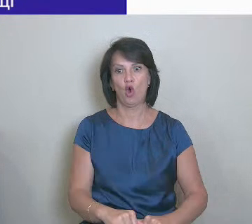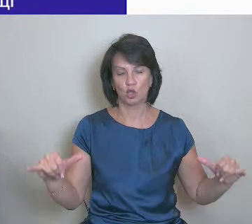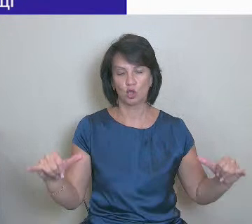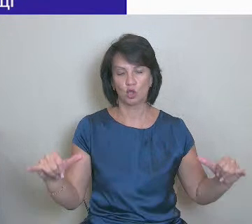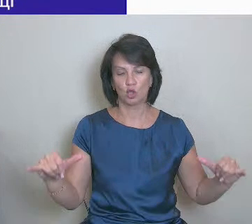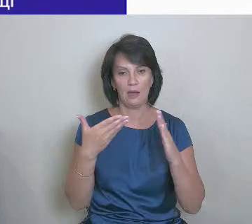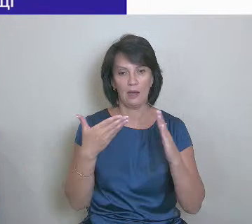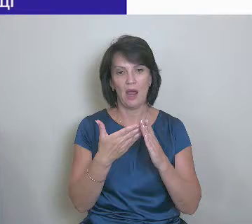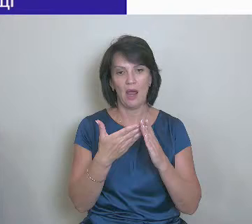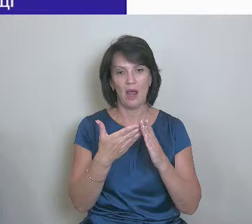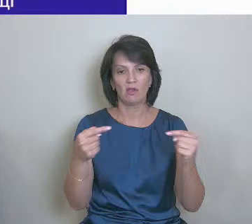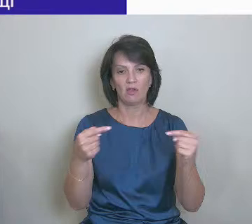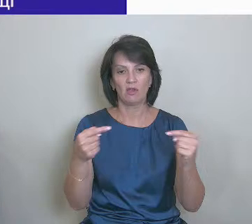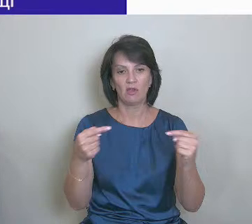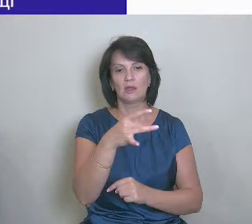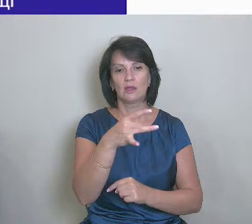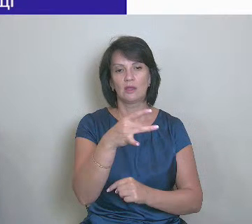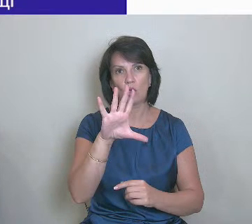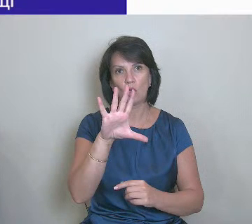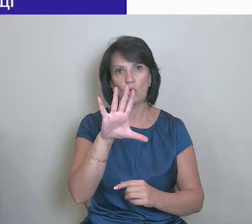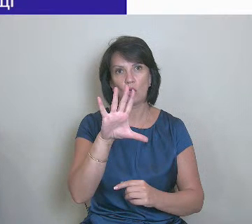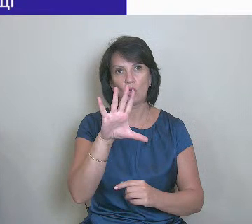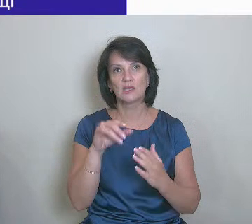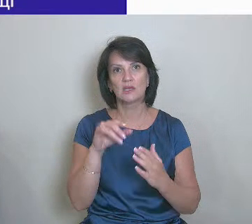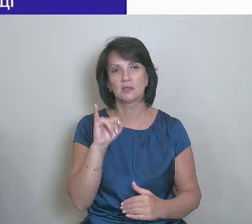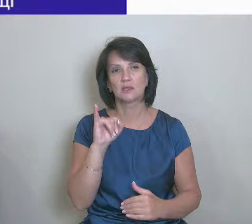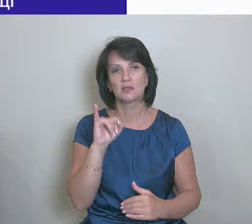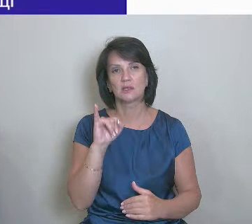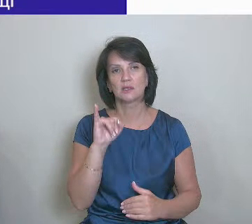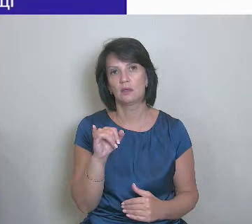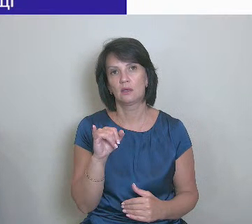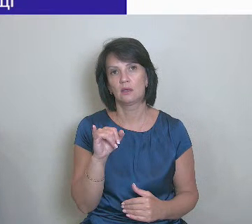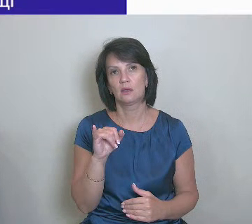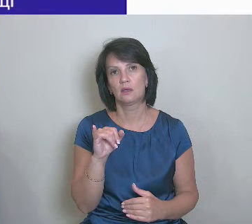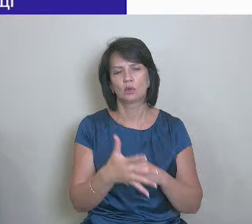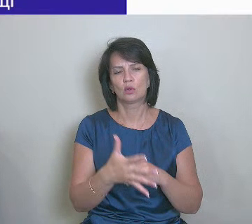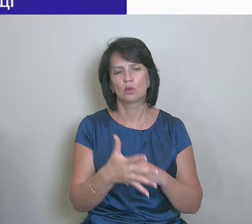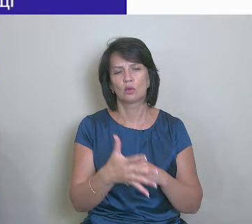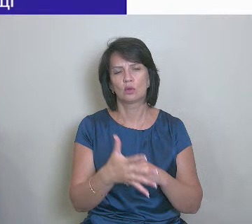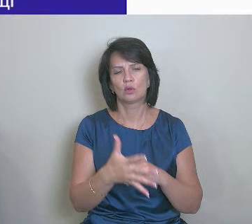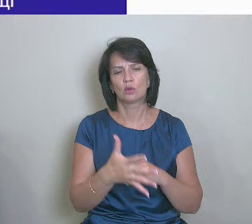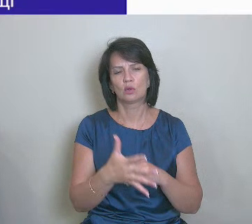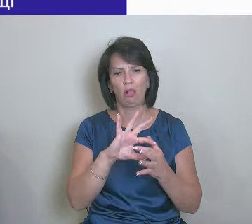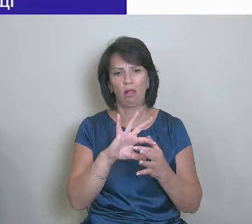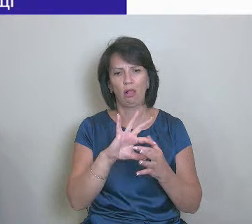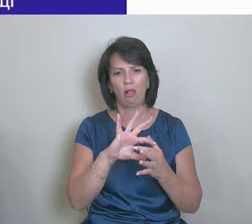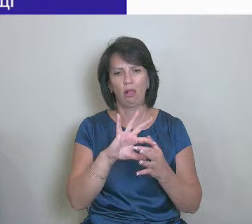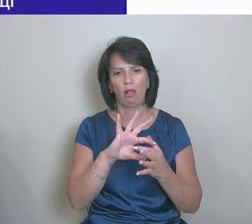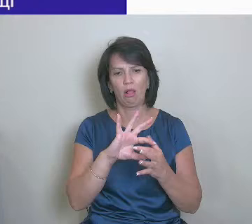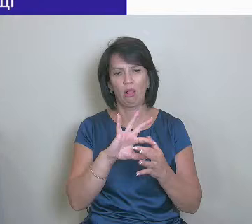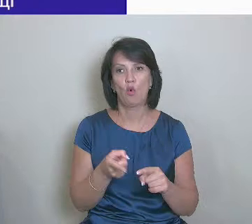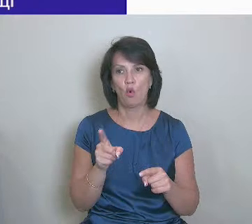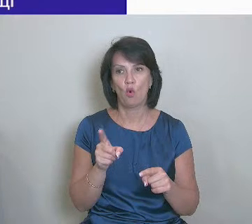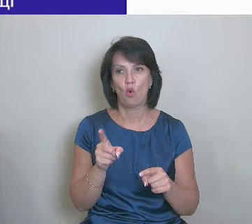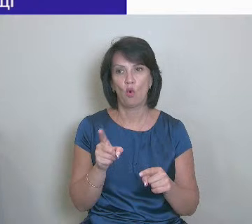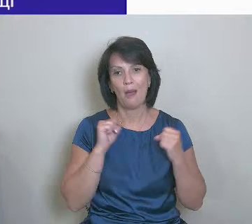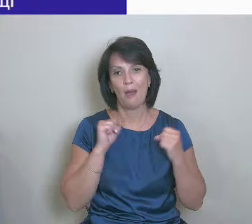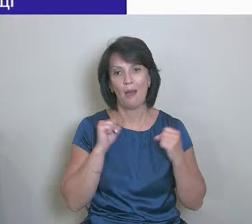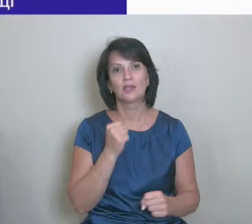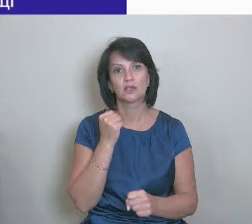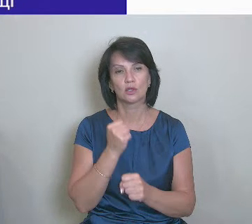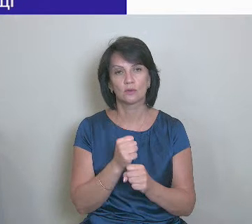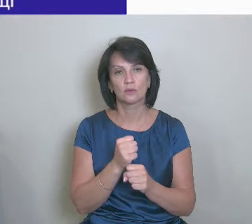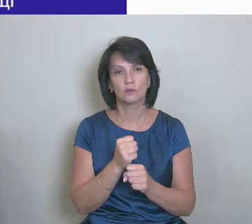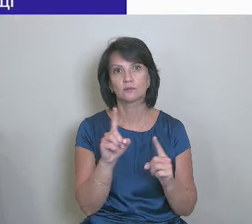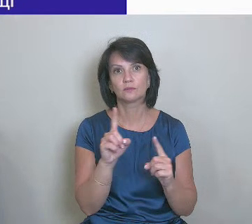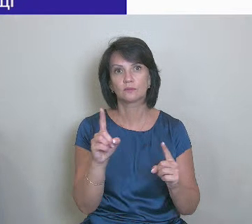have broadened the borders of the rayons in the city, but it's quite, their logic is quite understandable why they were